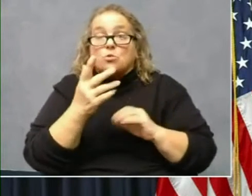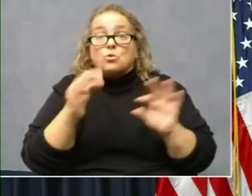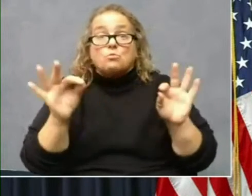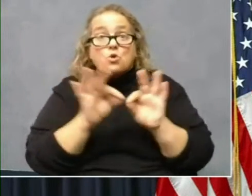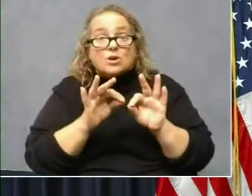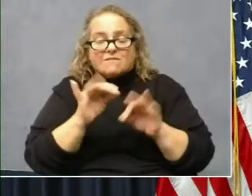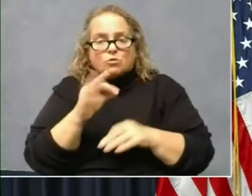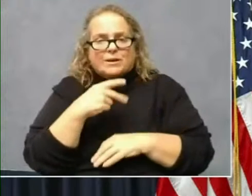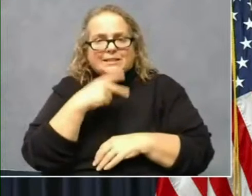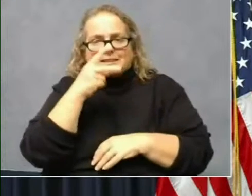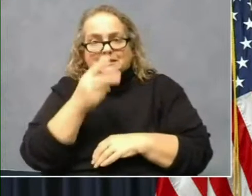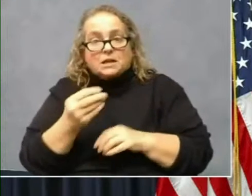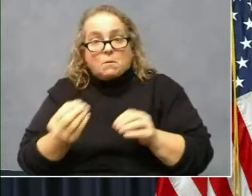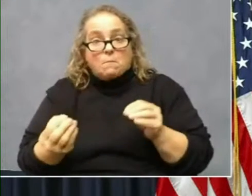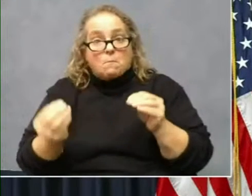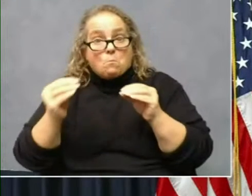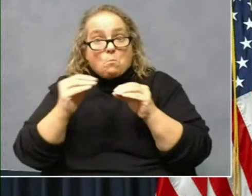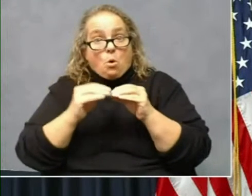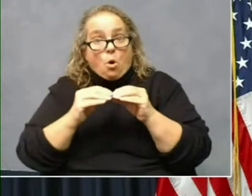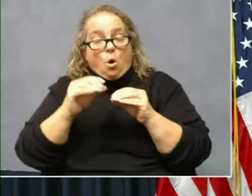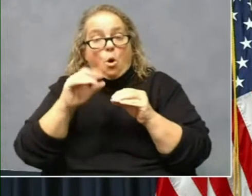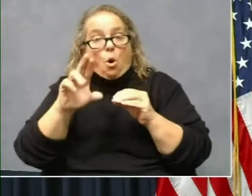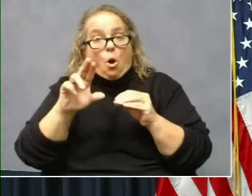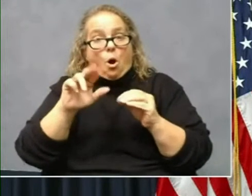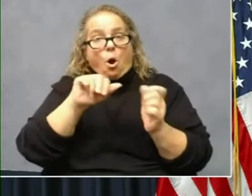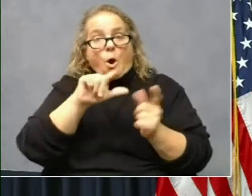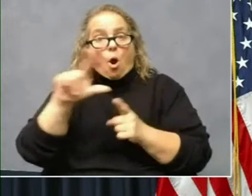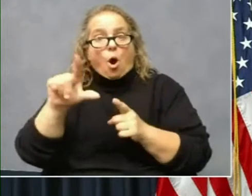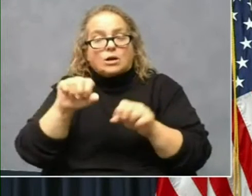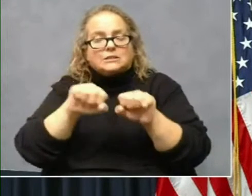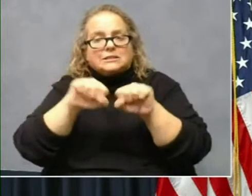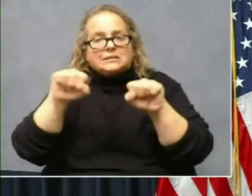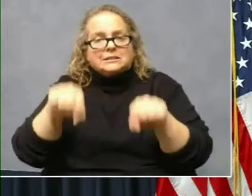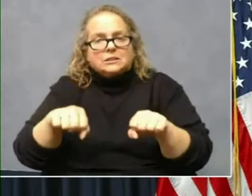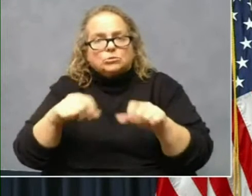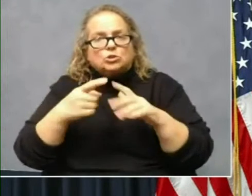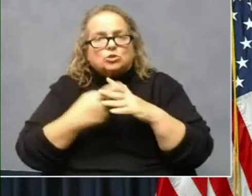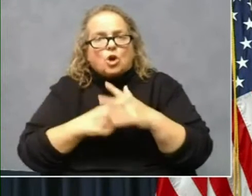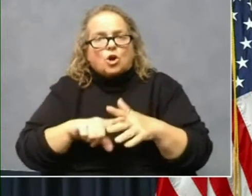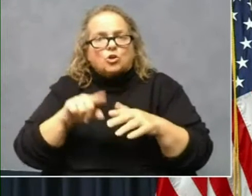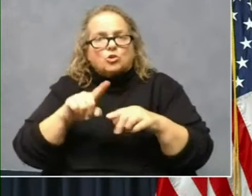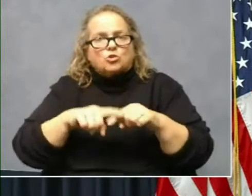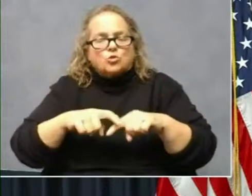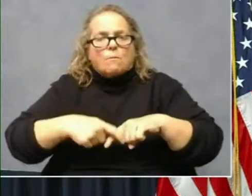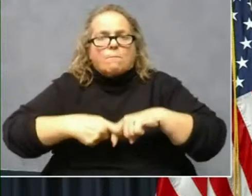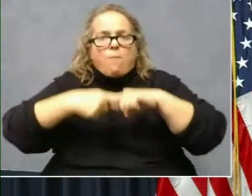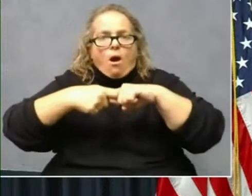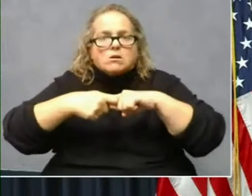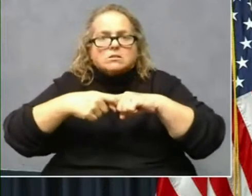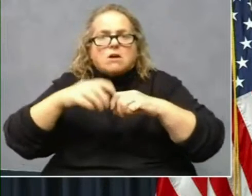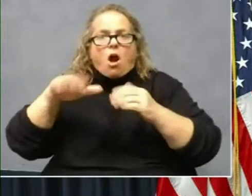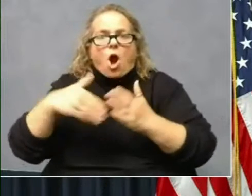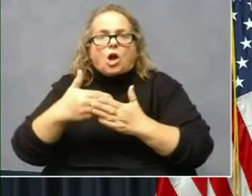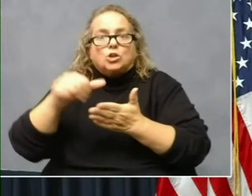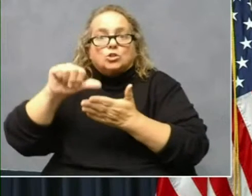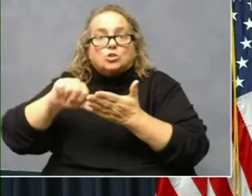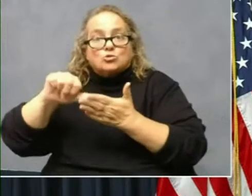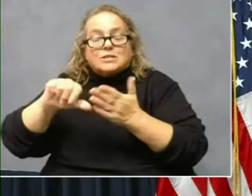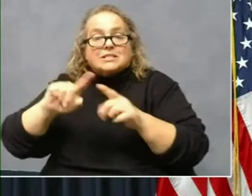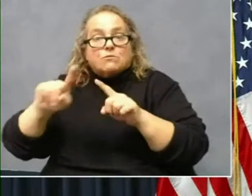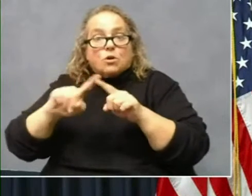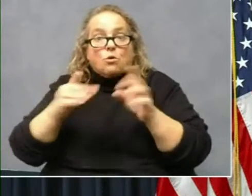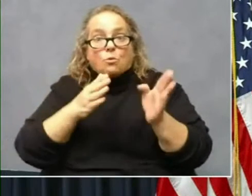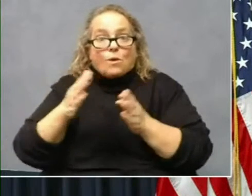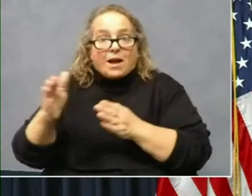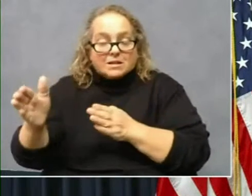more or even all systems starting to pause those procedures in different ways. But our hospital systems